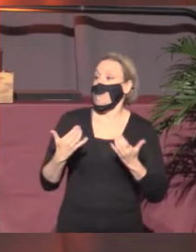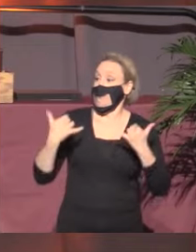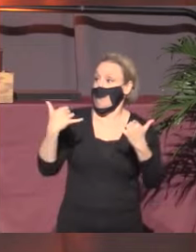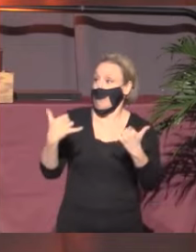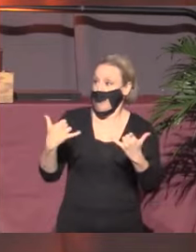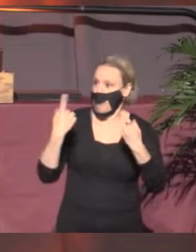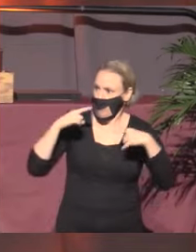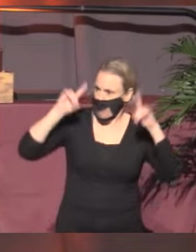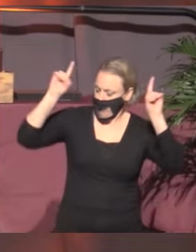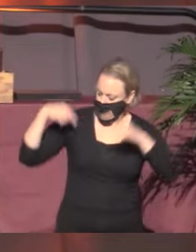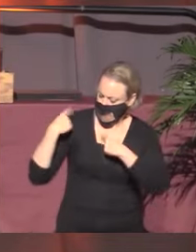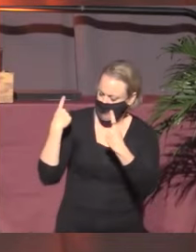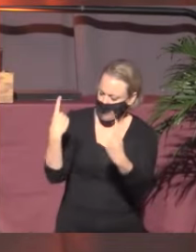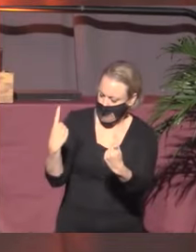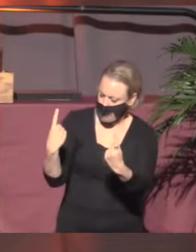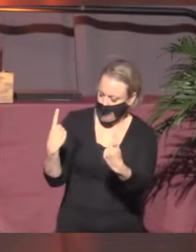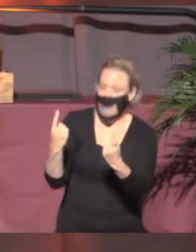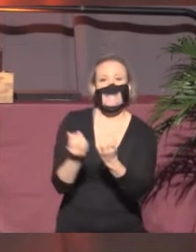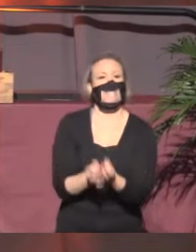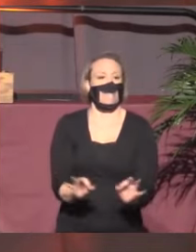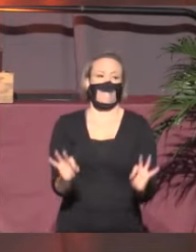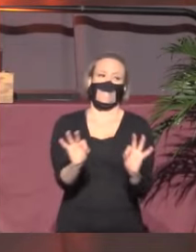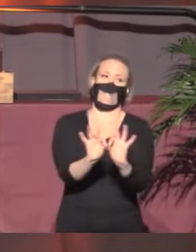and that is worth celebrating.